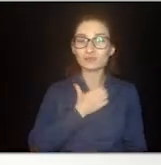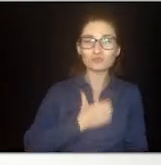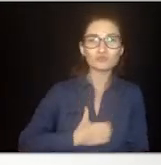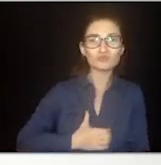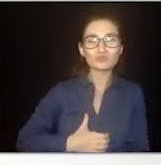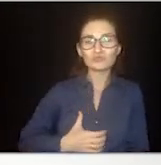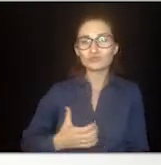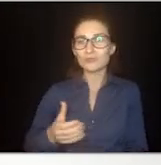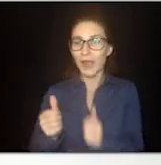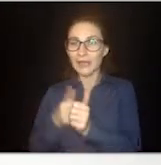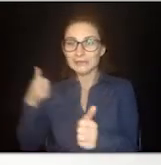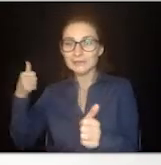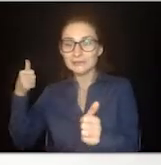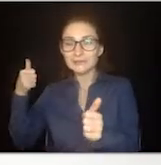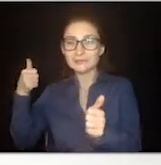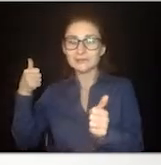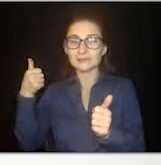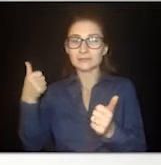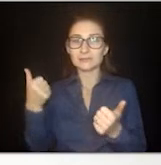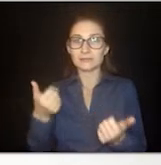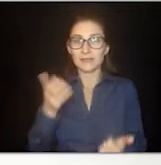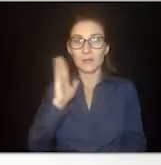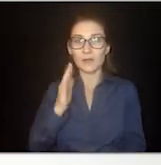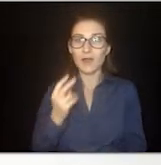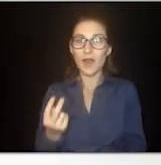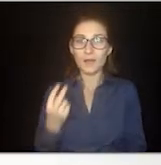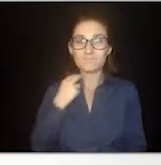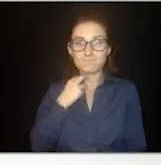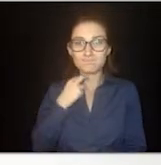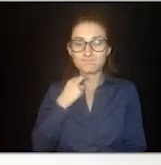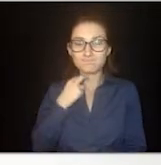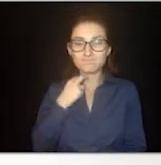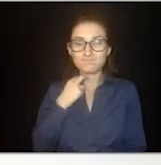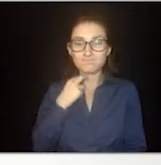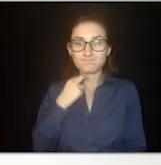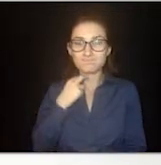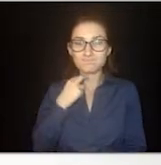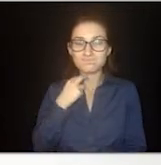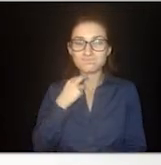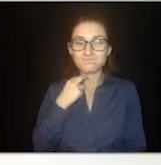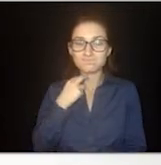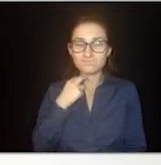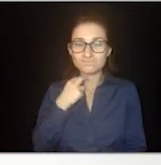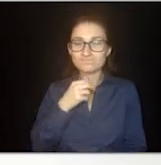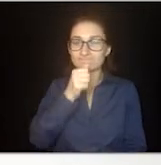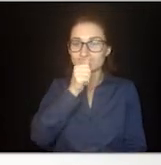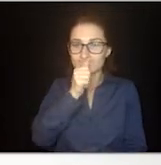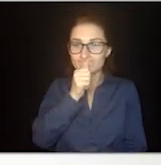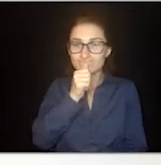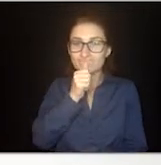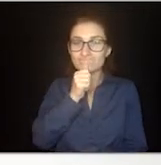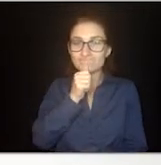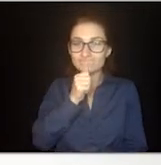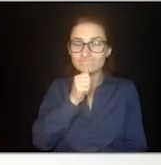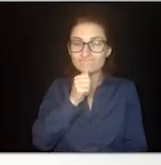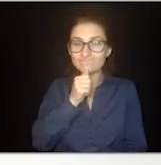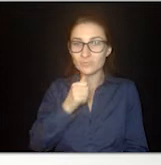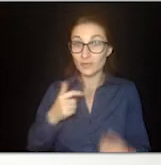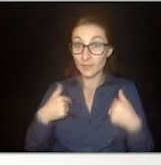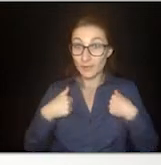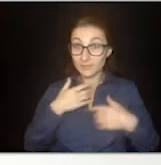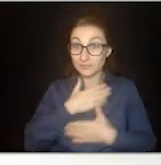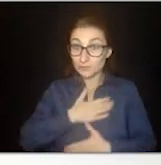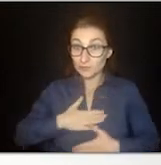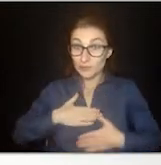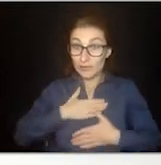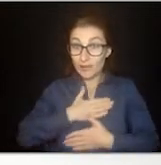aversions, get stuck with things they don't like? And am I